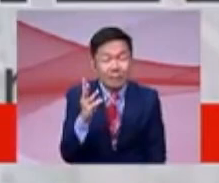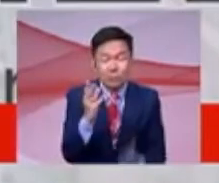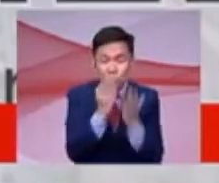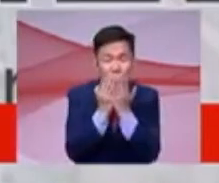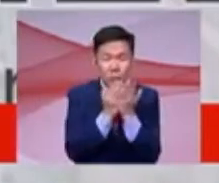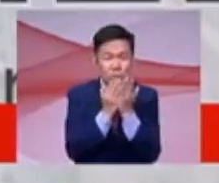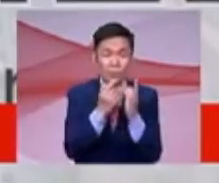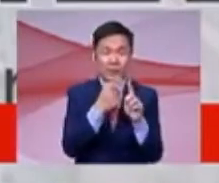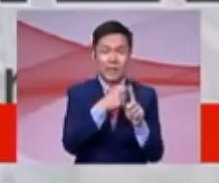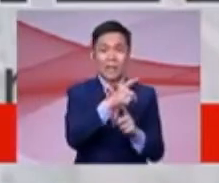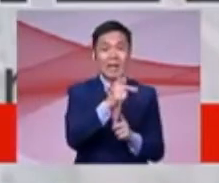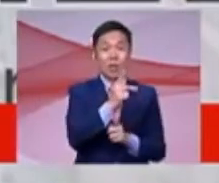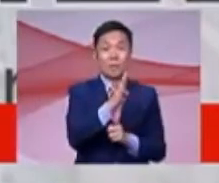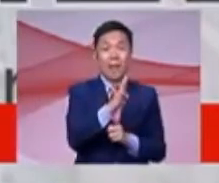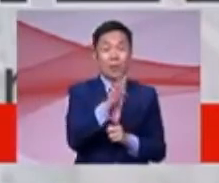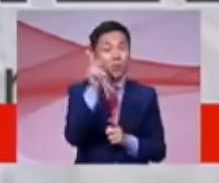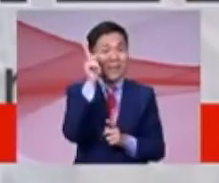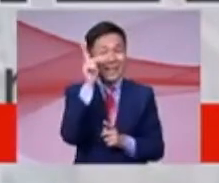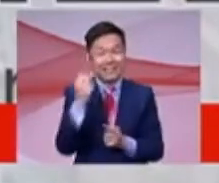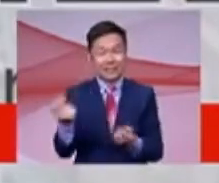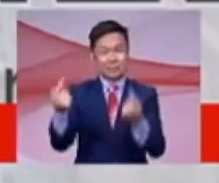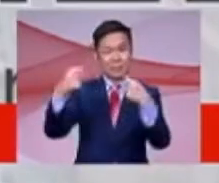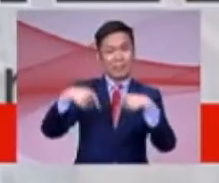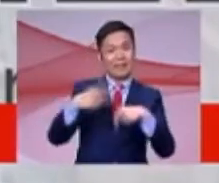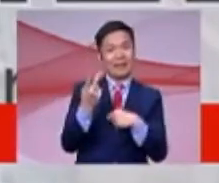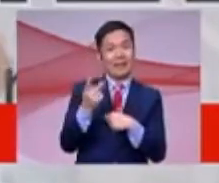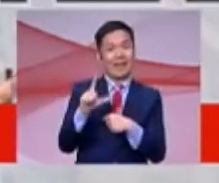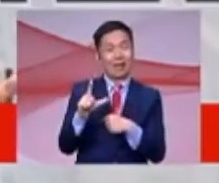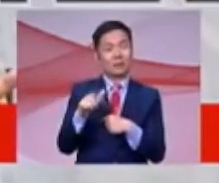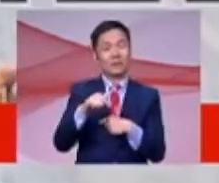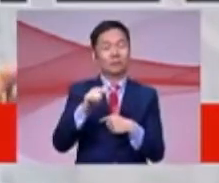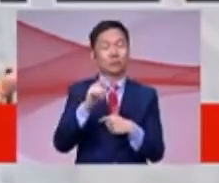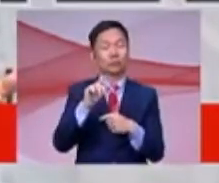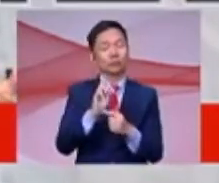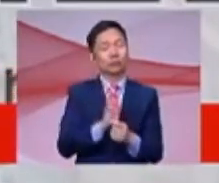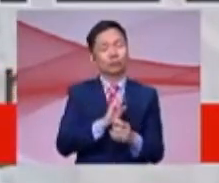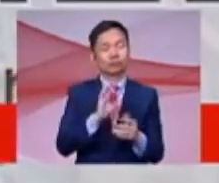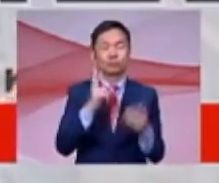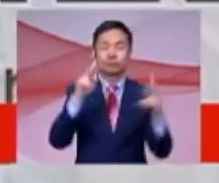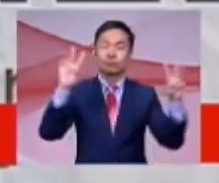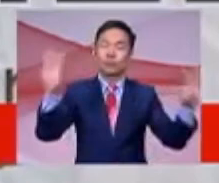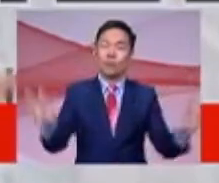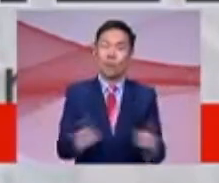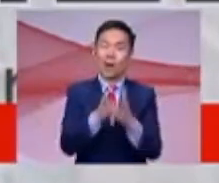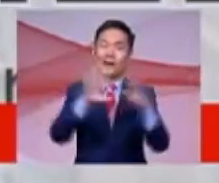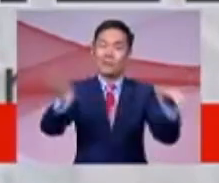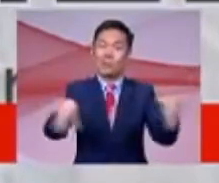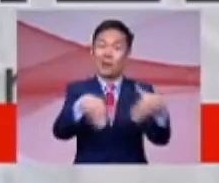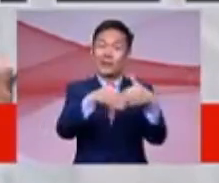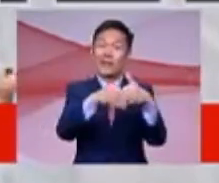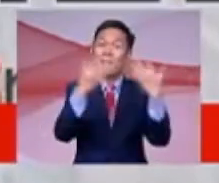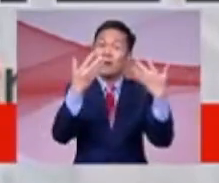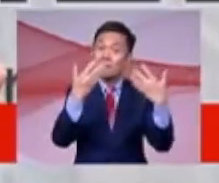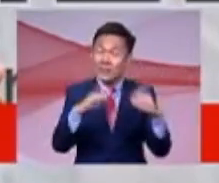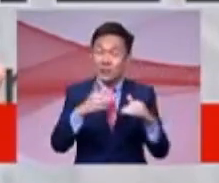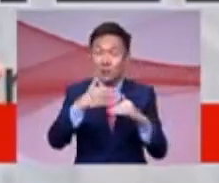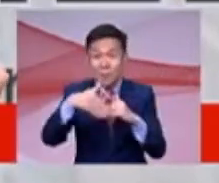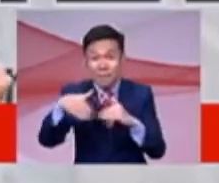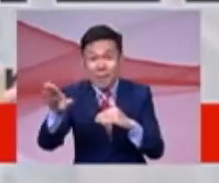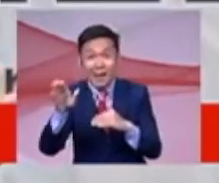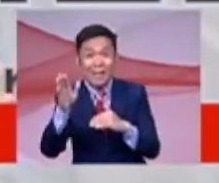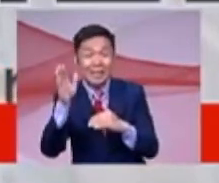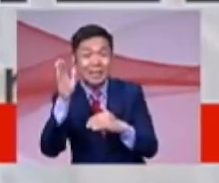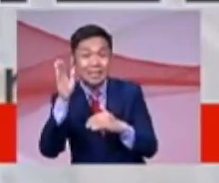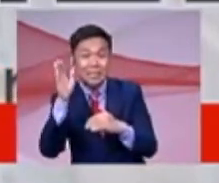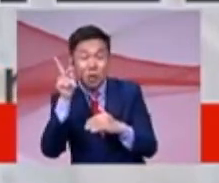student from Kota Bharu came to Klang Valley for a wedding and a ceremony and then went back, and that's where I think